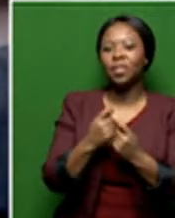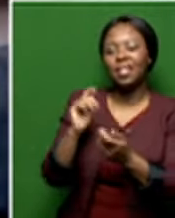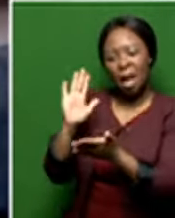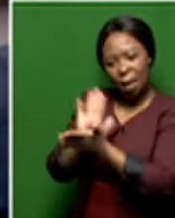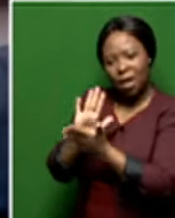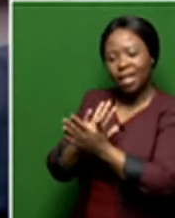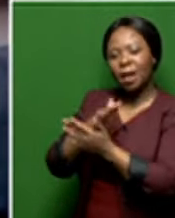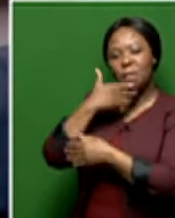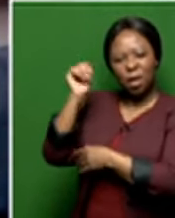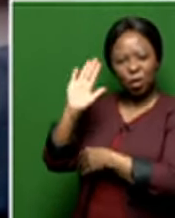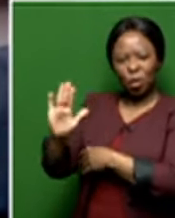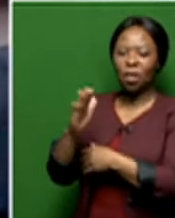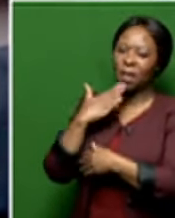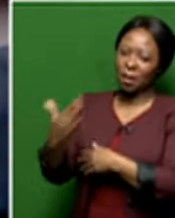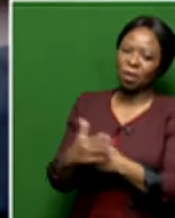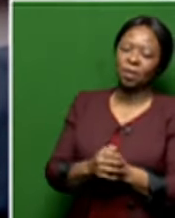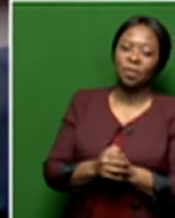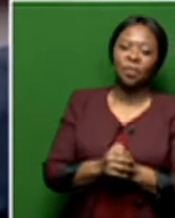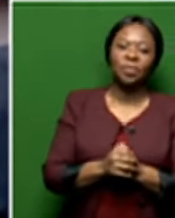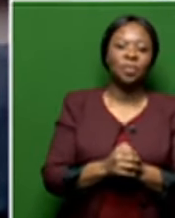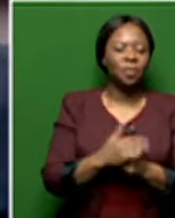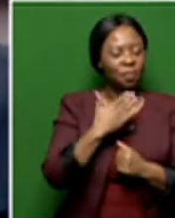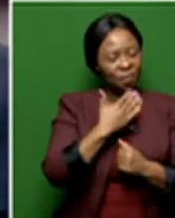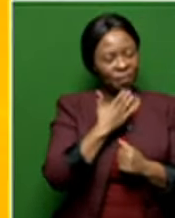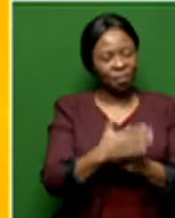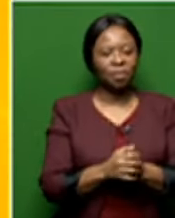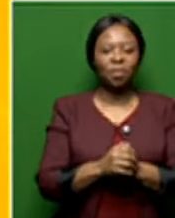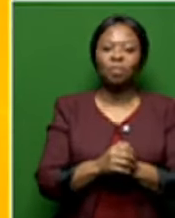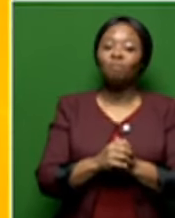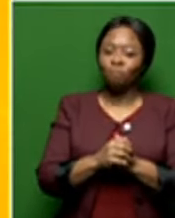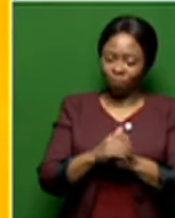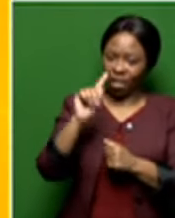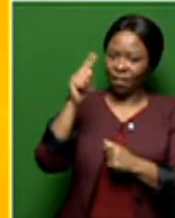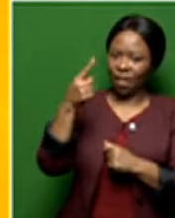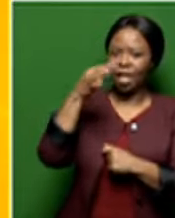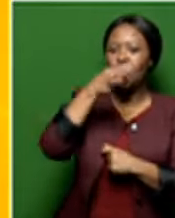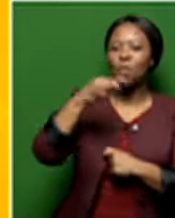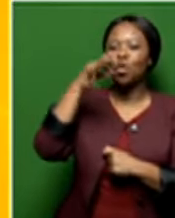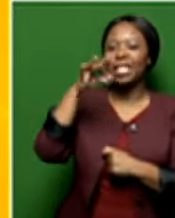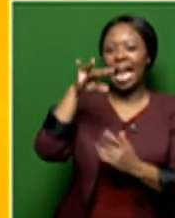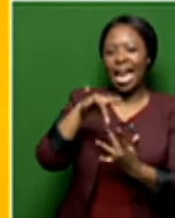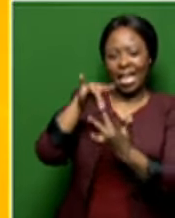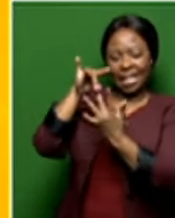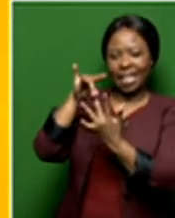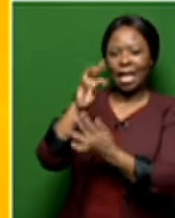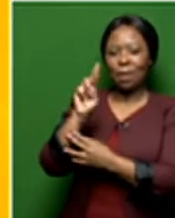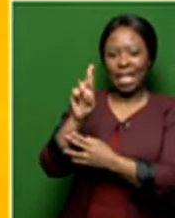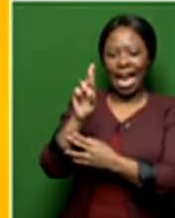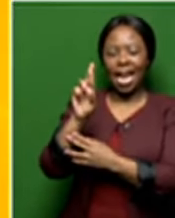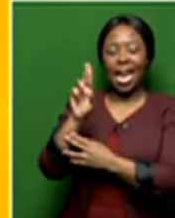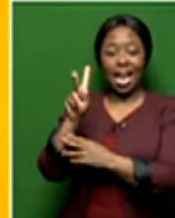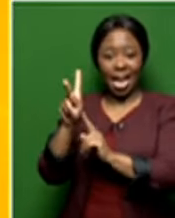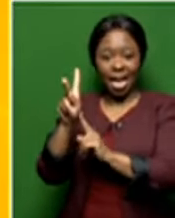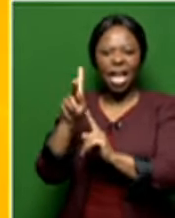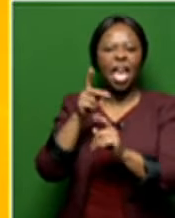pleasure, man. All the best. Thank you. Thank you. That was our first music guest, Mr. K. He's an engineer and a